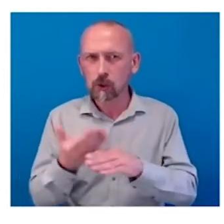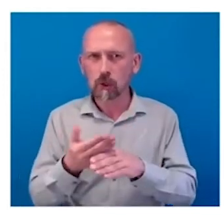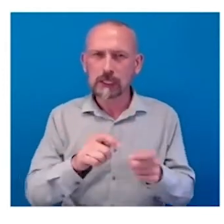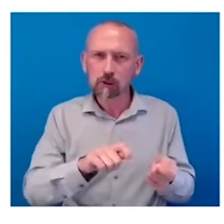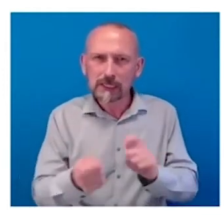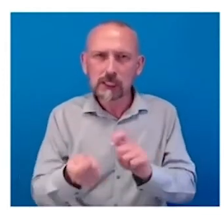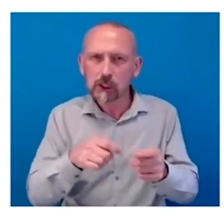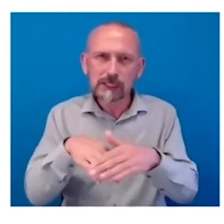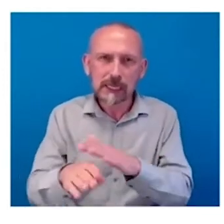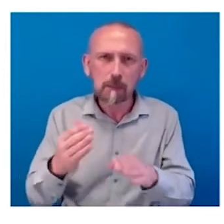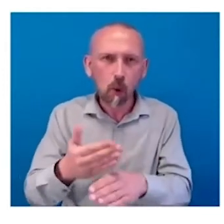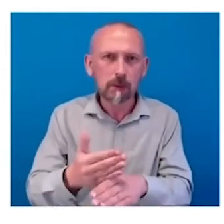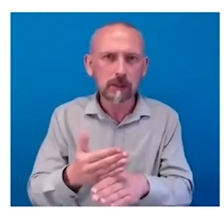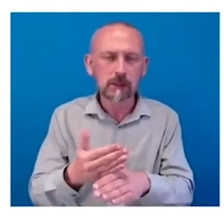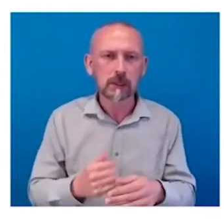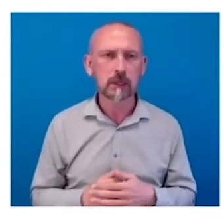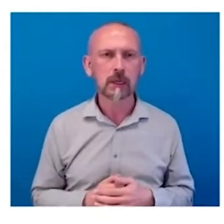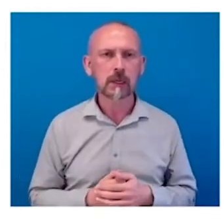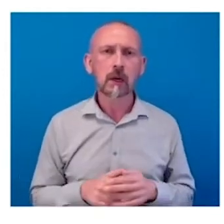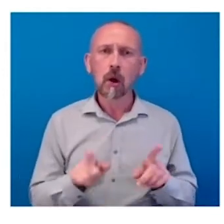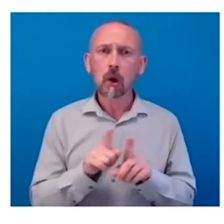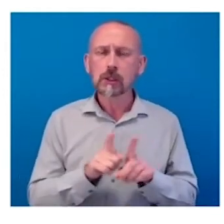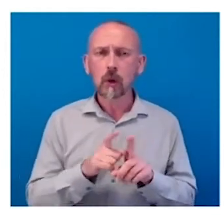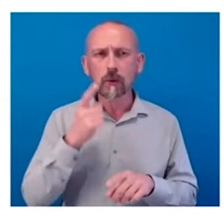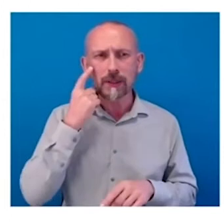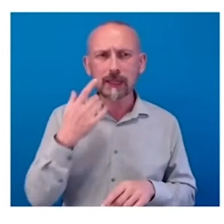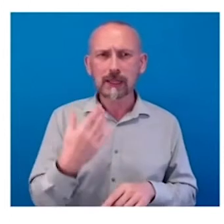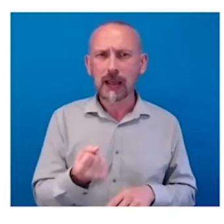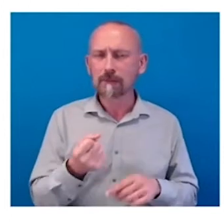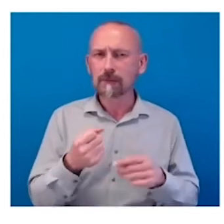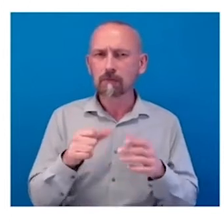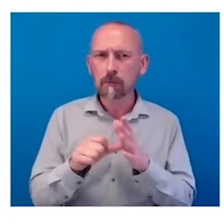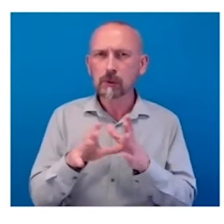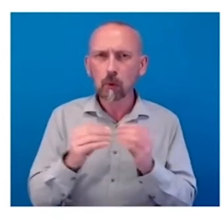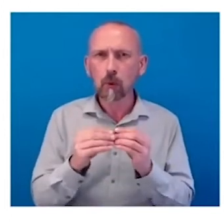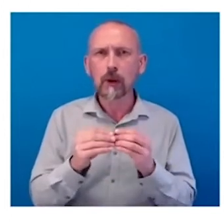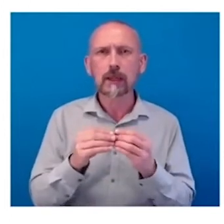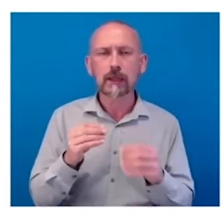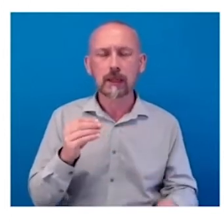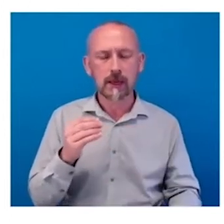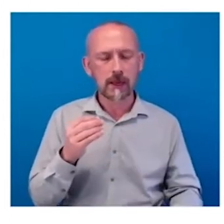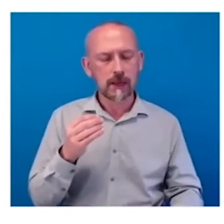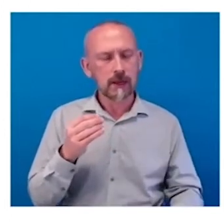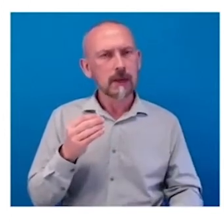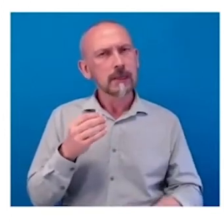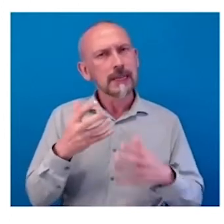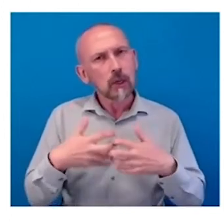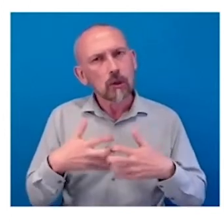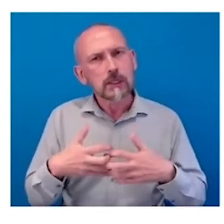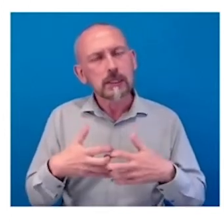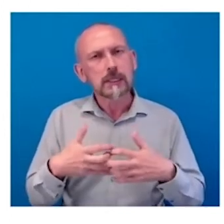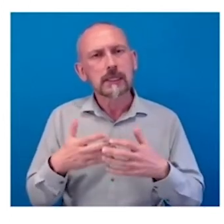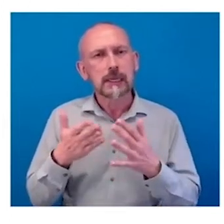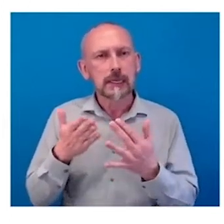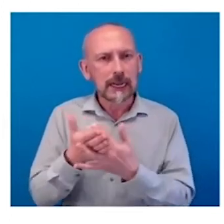that there's some really important issues to do with technology and digital accessibility in terms of obtaining work in the first place.